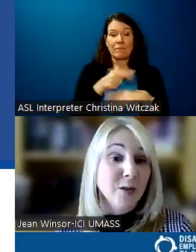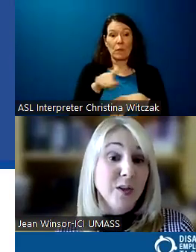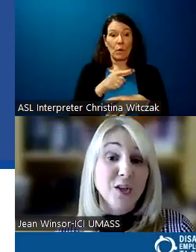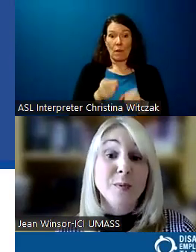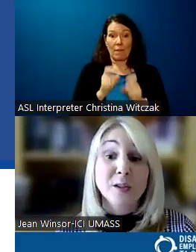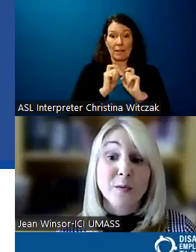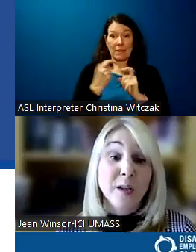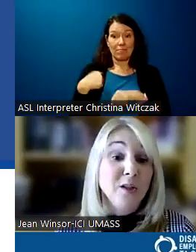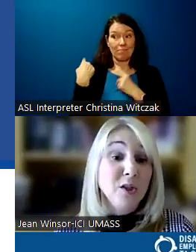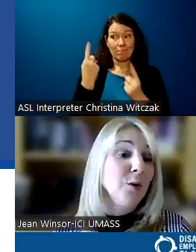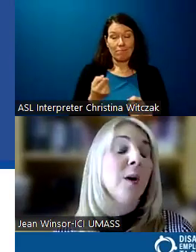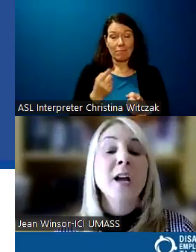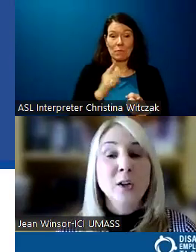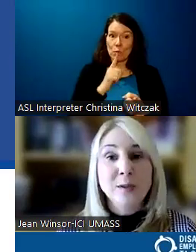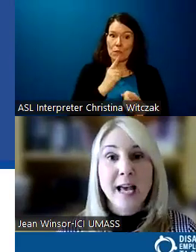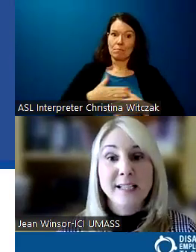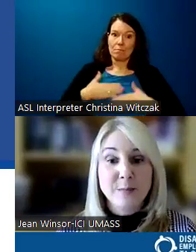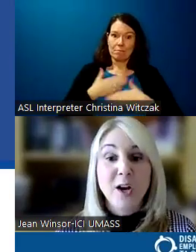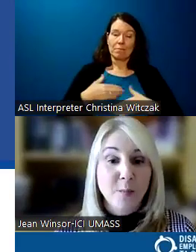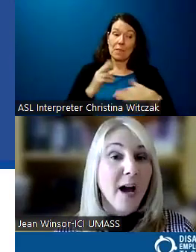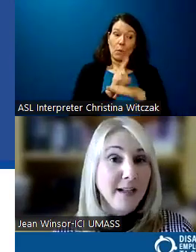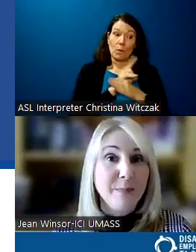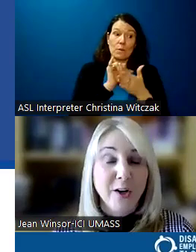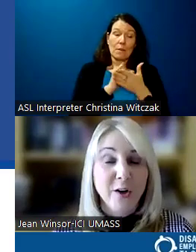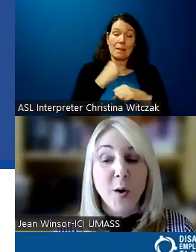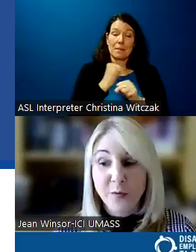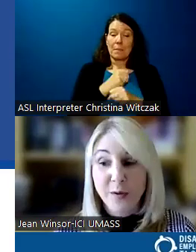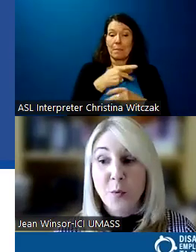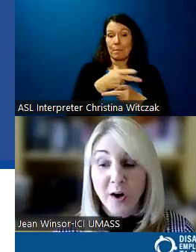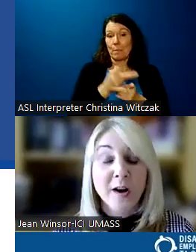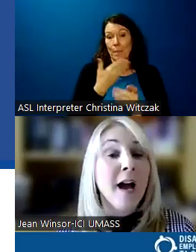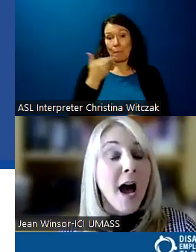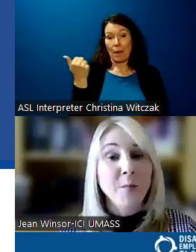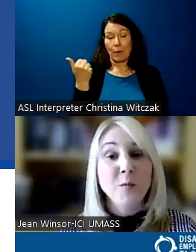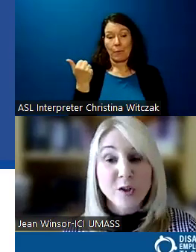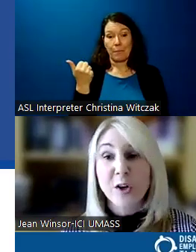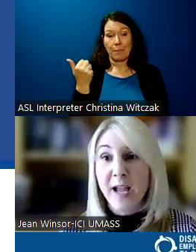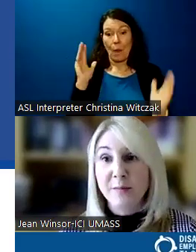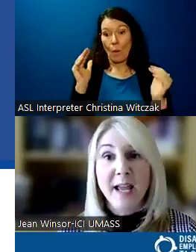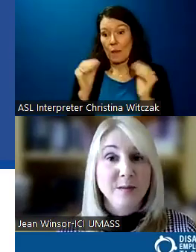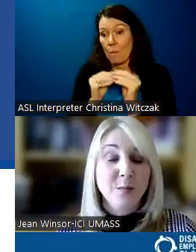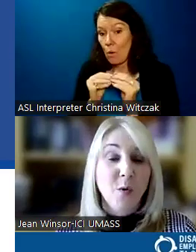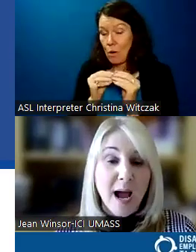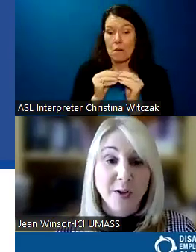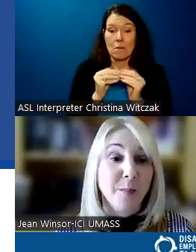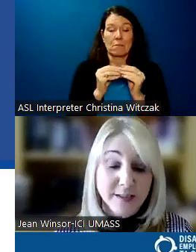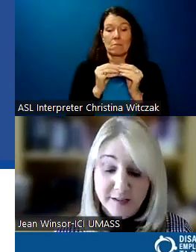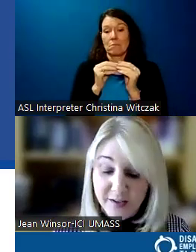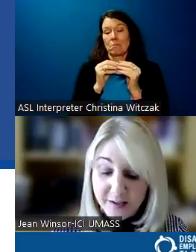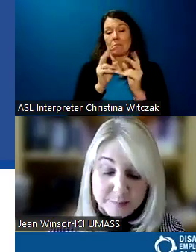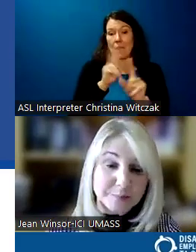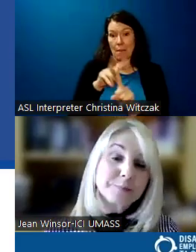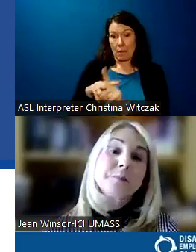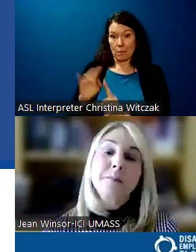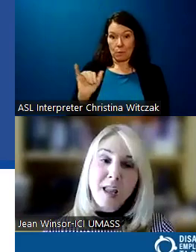to us over the years, because we really do use that to make our products better and hopefully more richer and more applicable to the